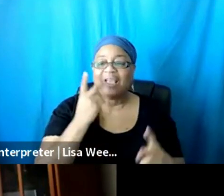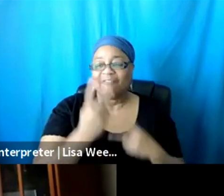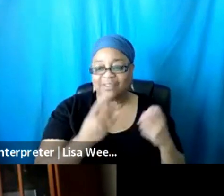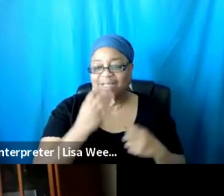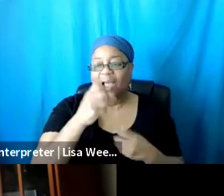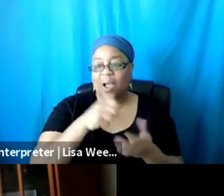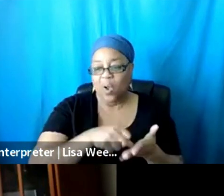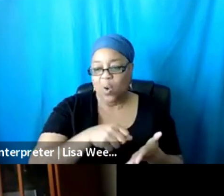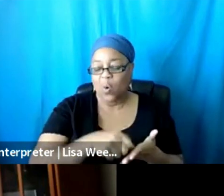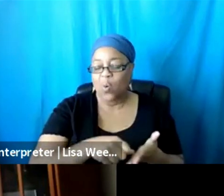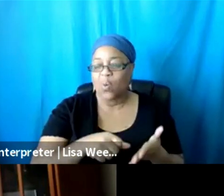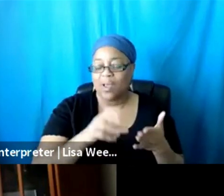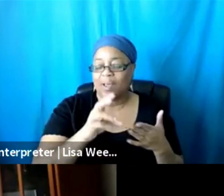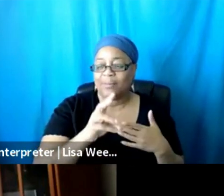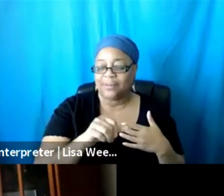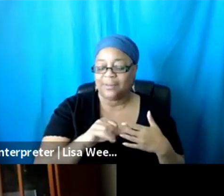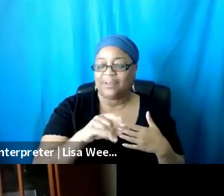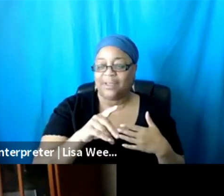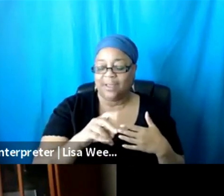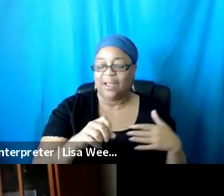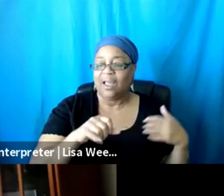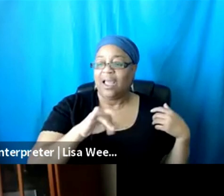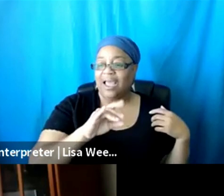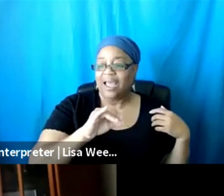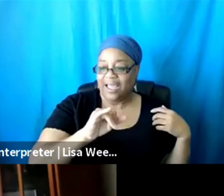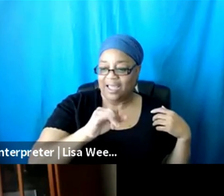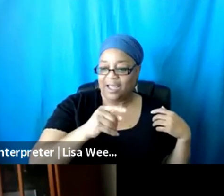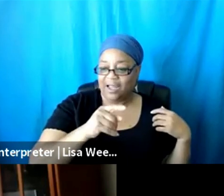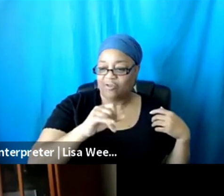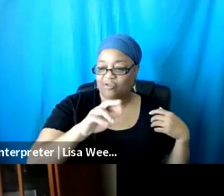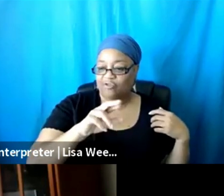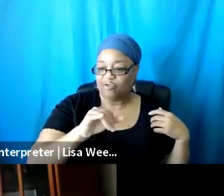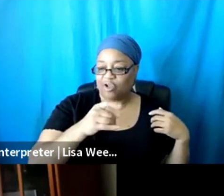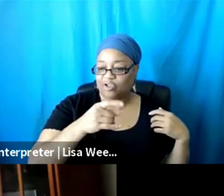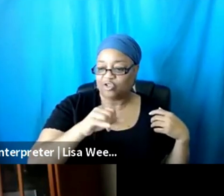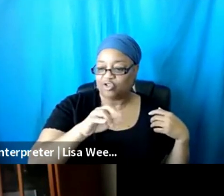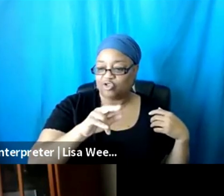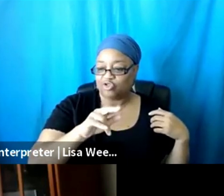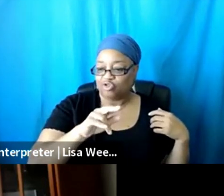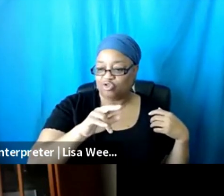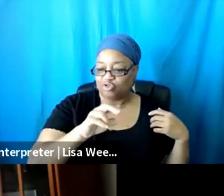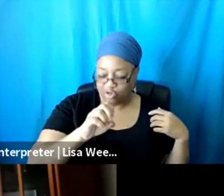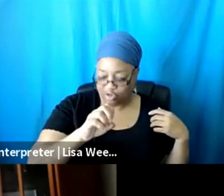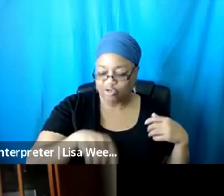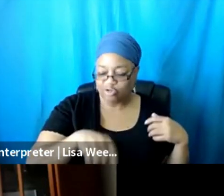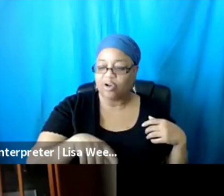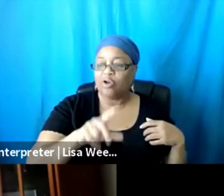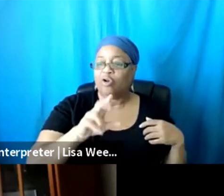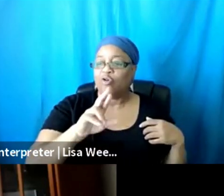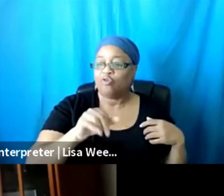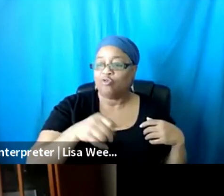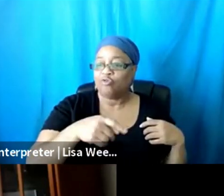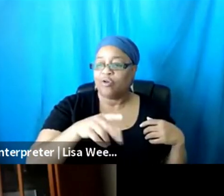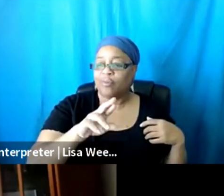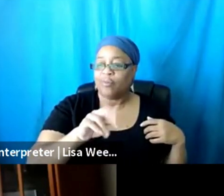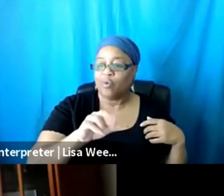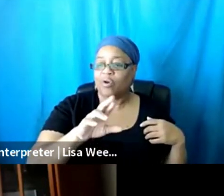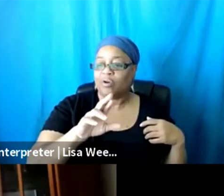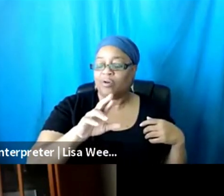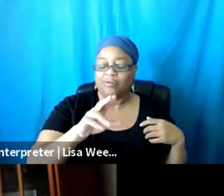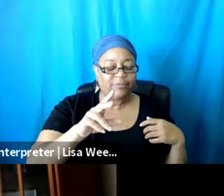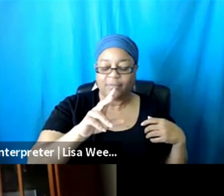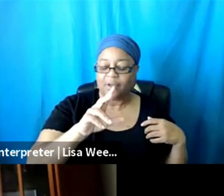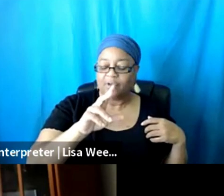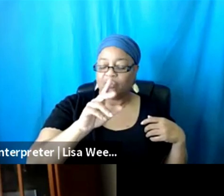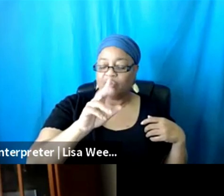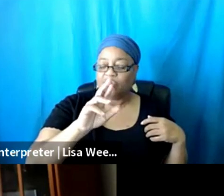at infrastructurereportcard.org, because we try to stay very current there with our blog and updates on what's happening